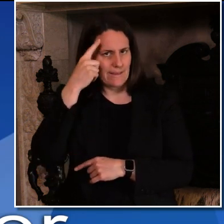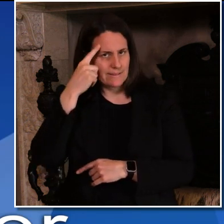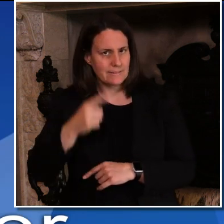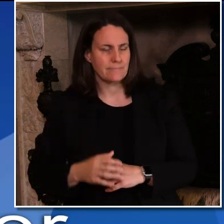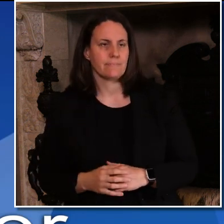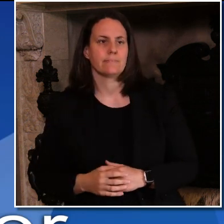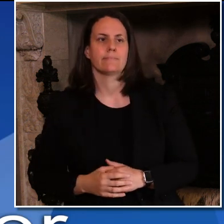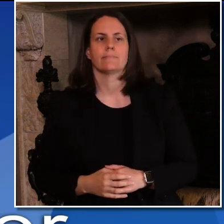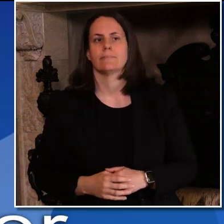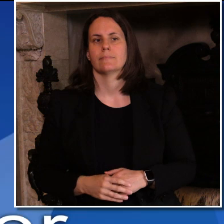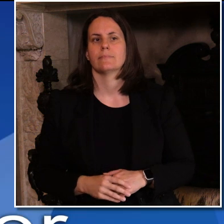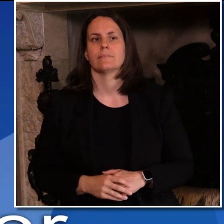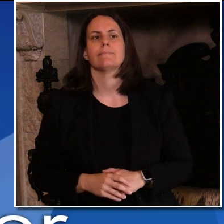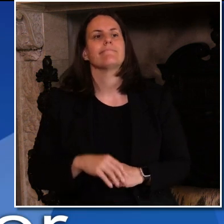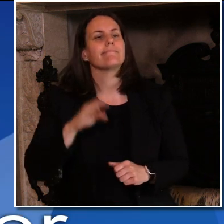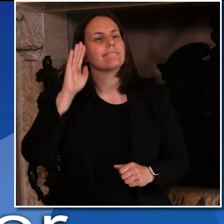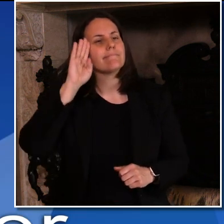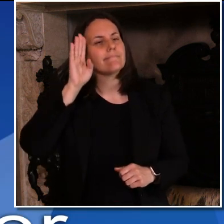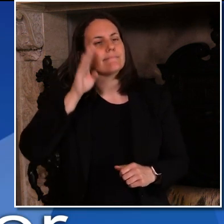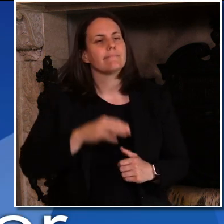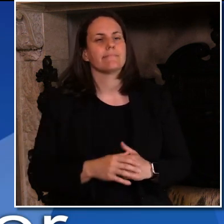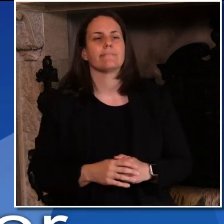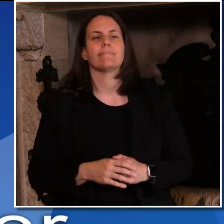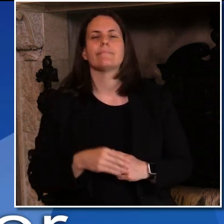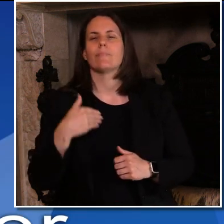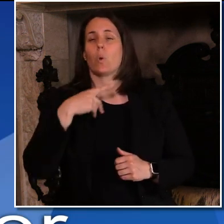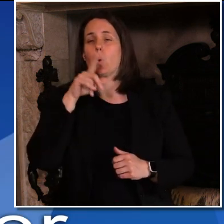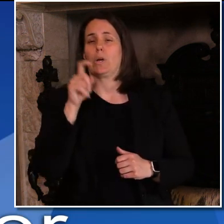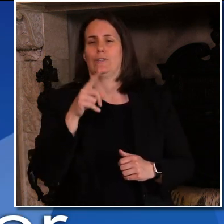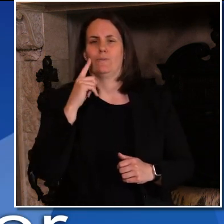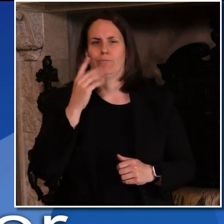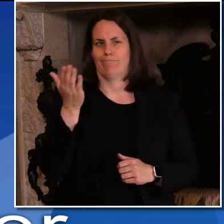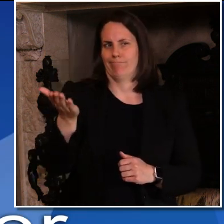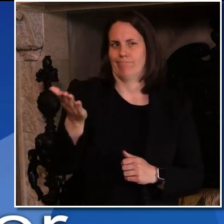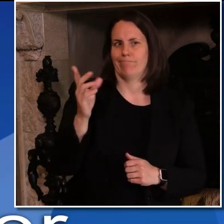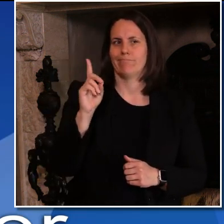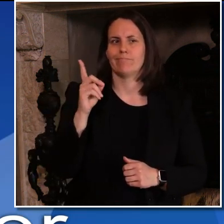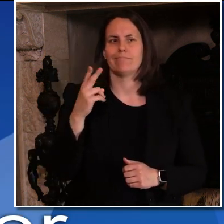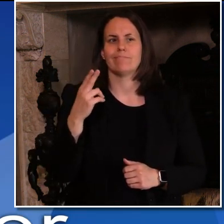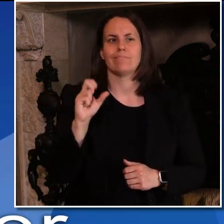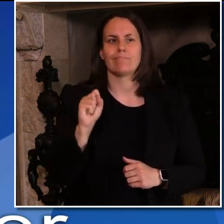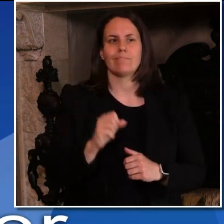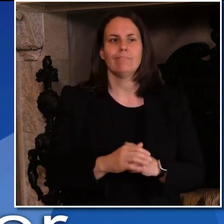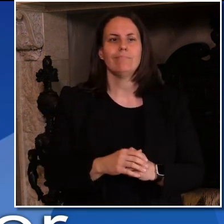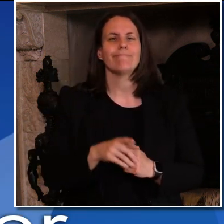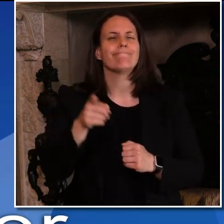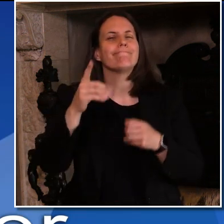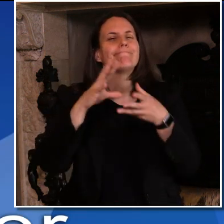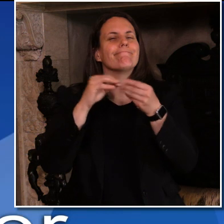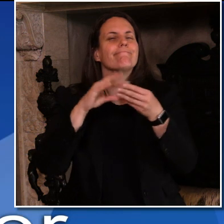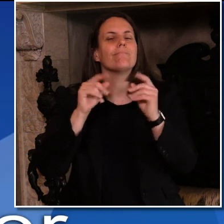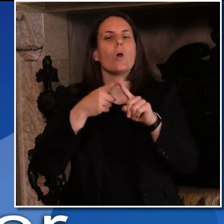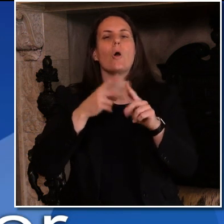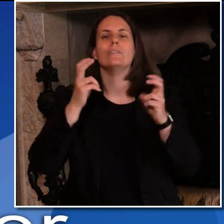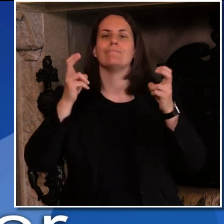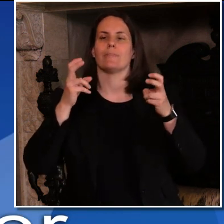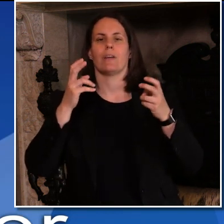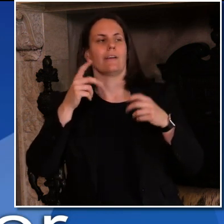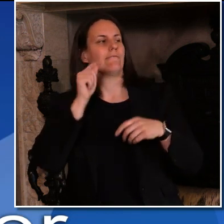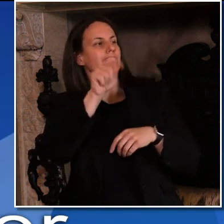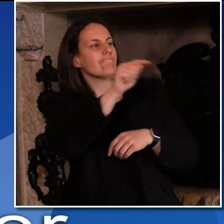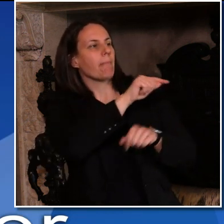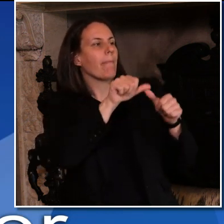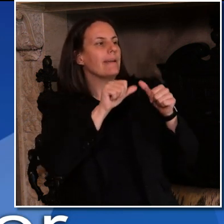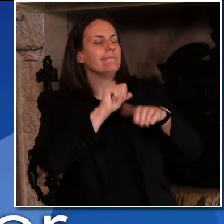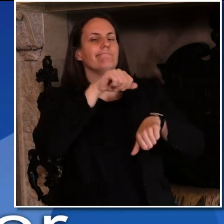Hi, my question is for DHS. We are seeing more drive-through testing sites popping up across the state. For example, Sauk County